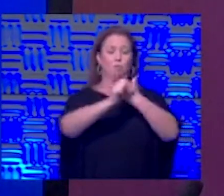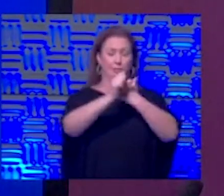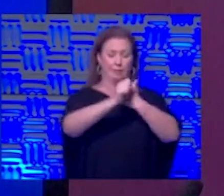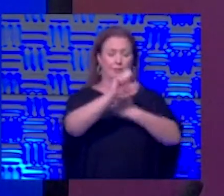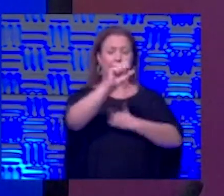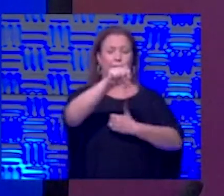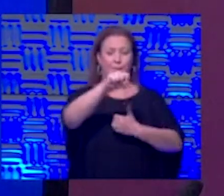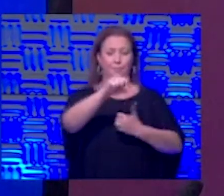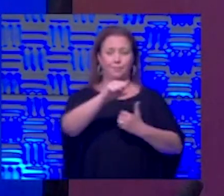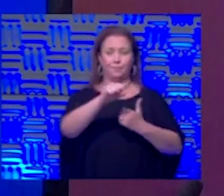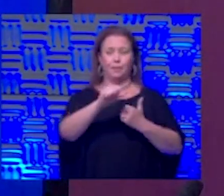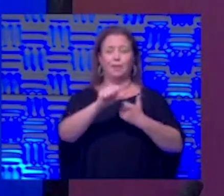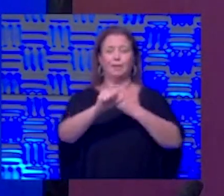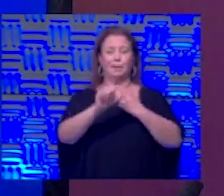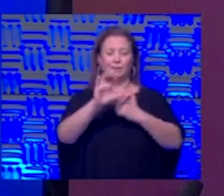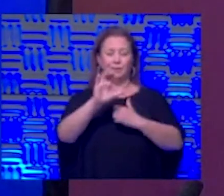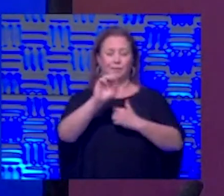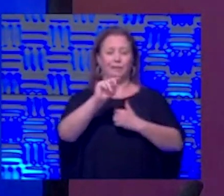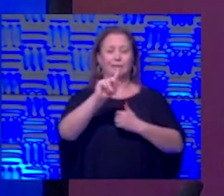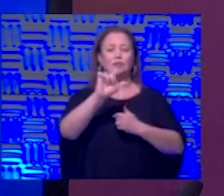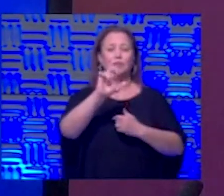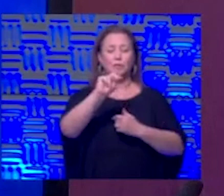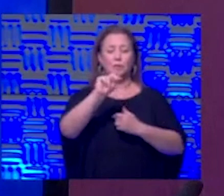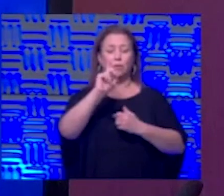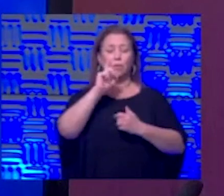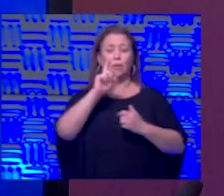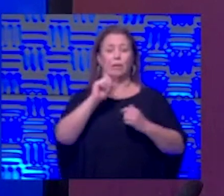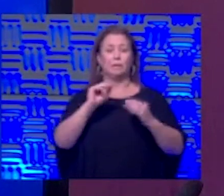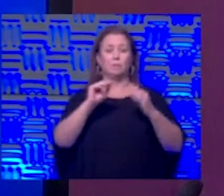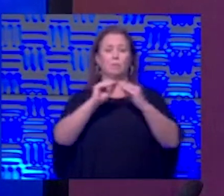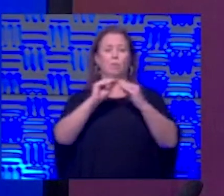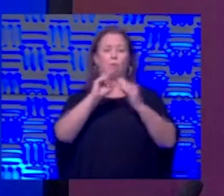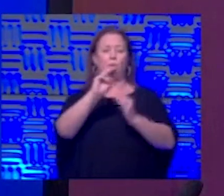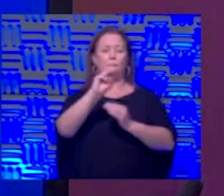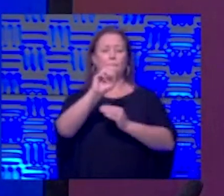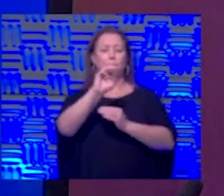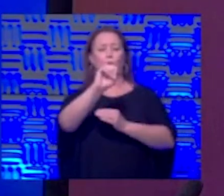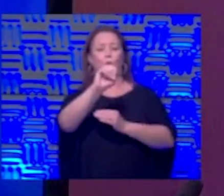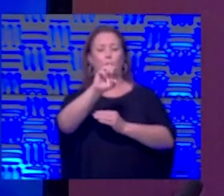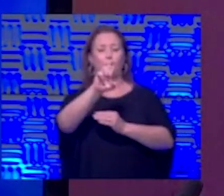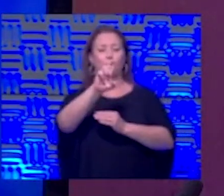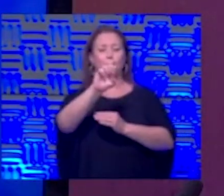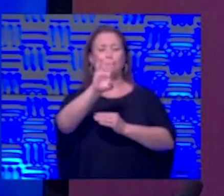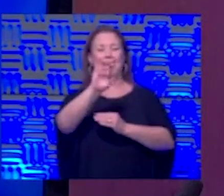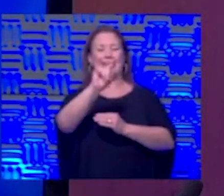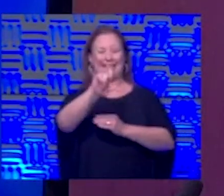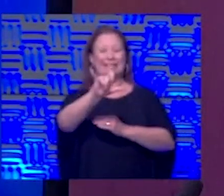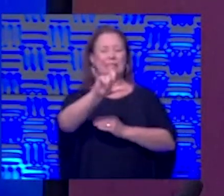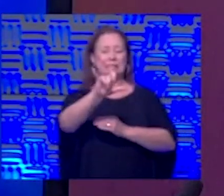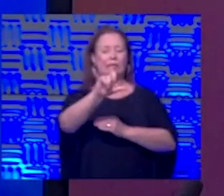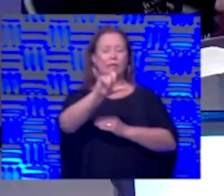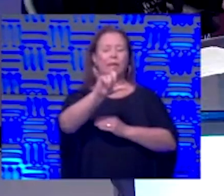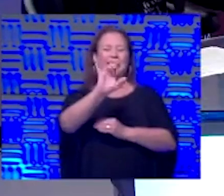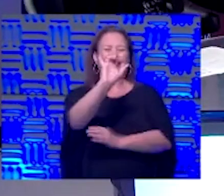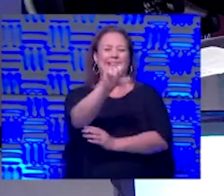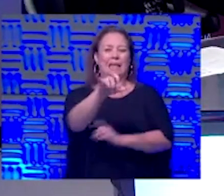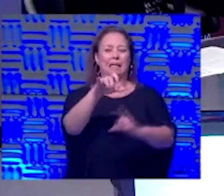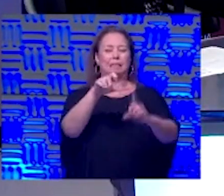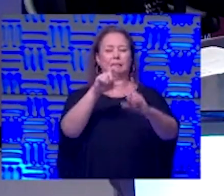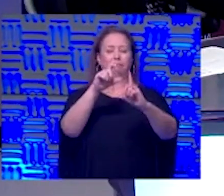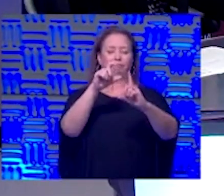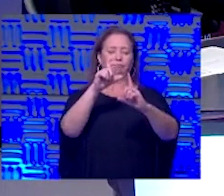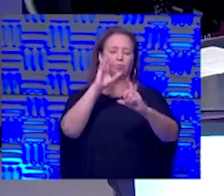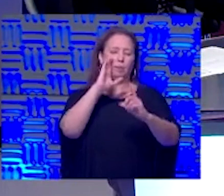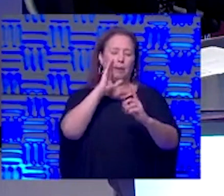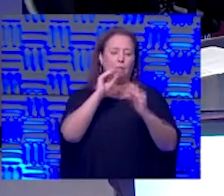one of the conditions to keep in mind. When we ask about comorbidities, that would be one to keep in mind as putting you at risk. So what would a parent know to